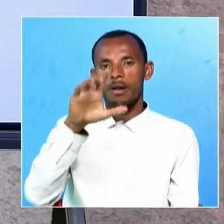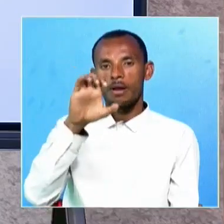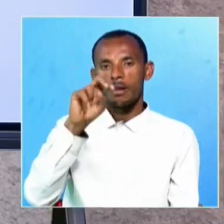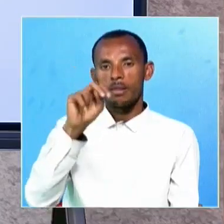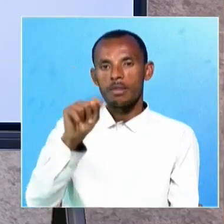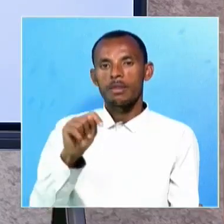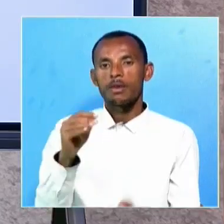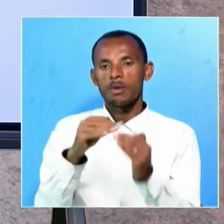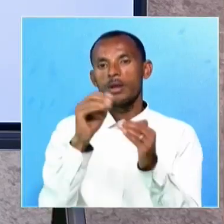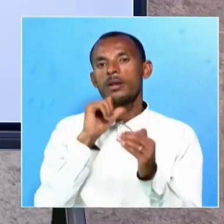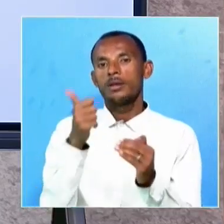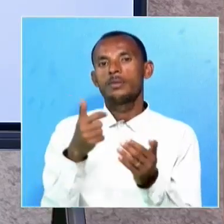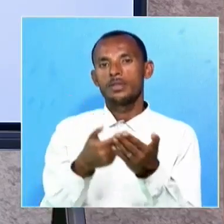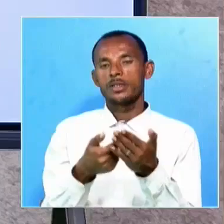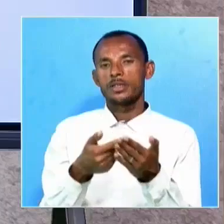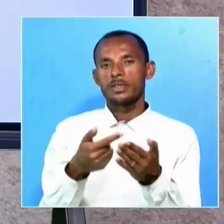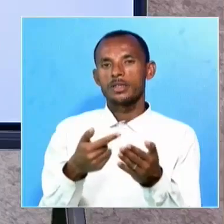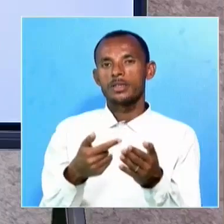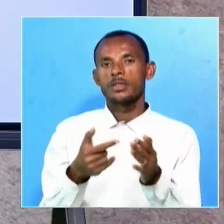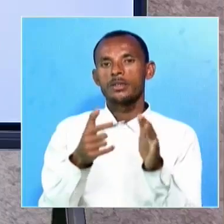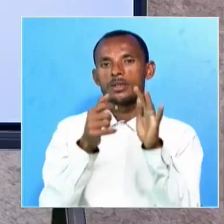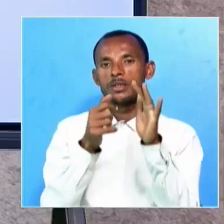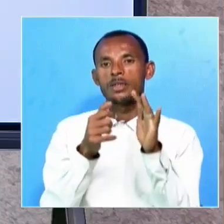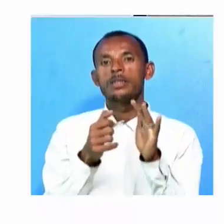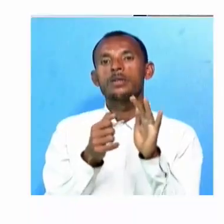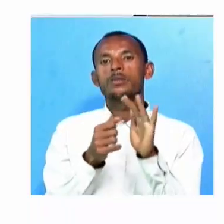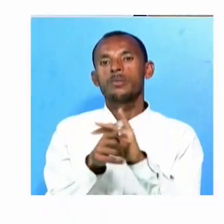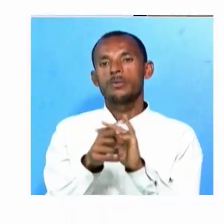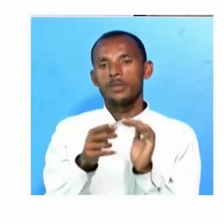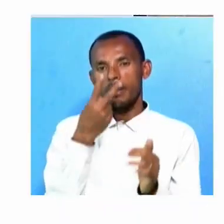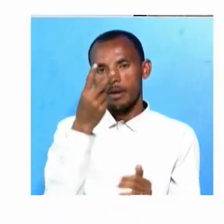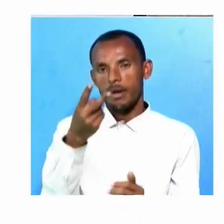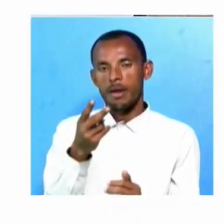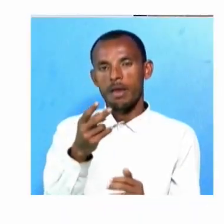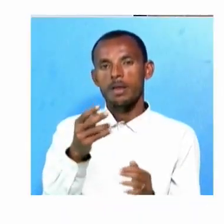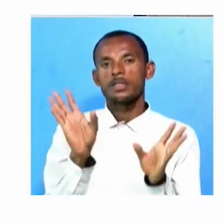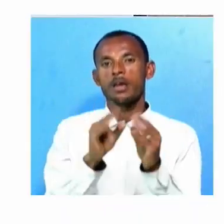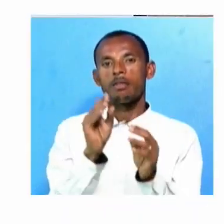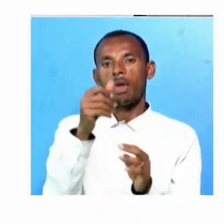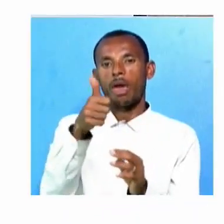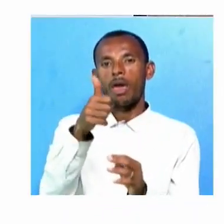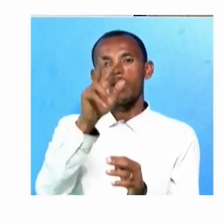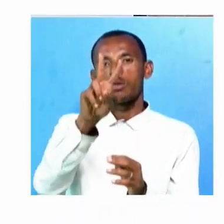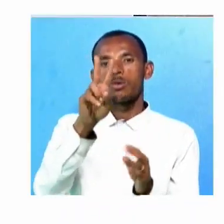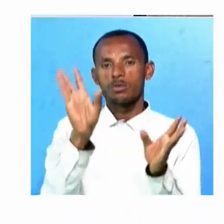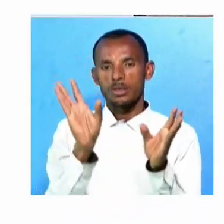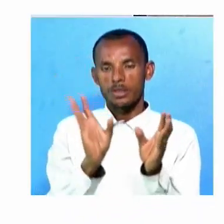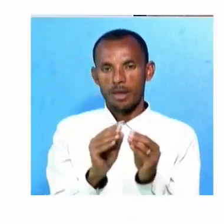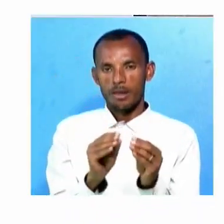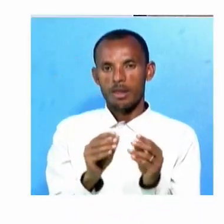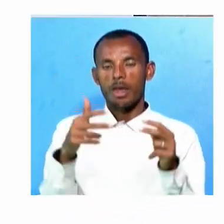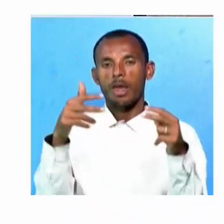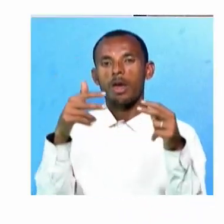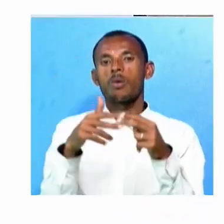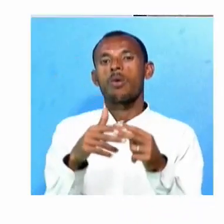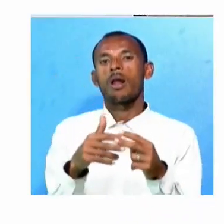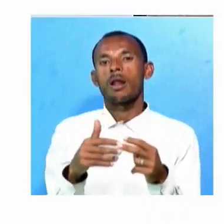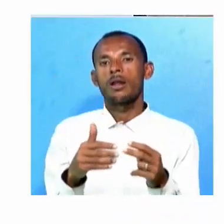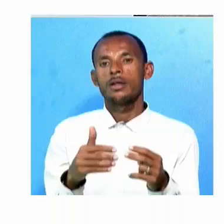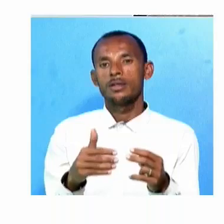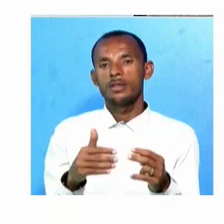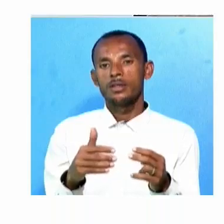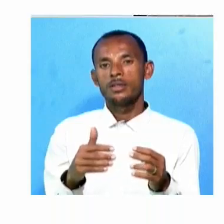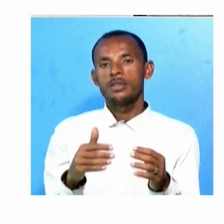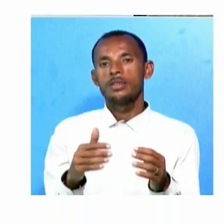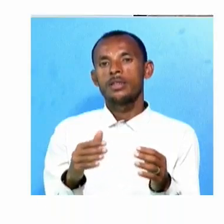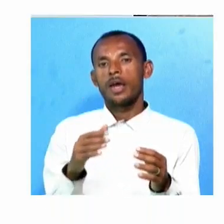We can see this concept through example. If you take set A, if two sets, equal sets, assume set A